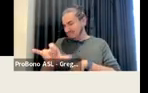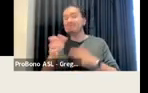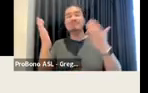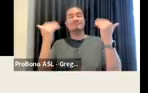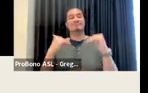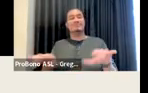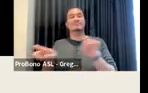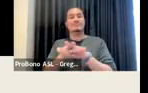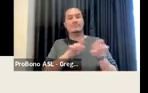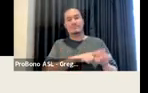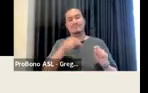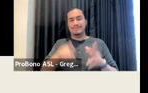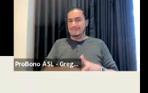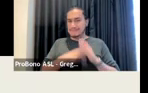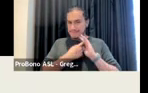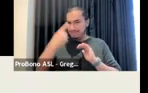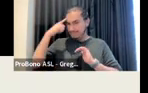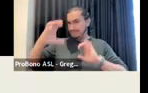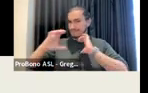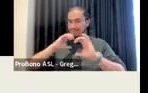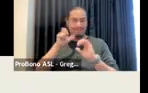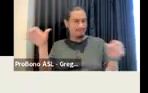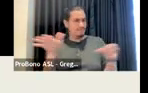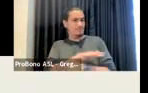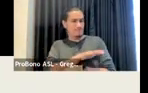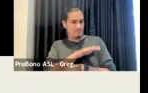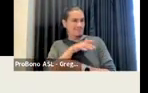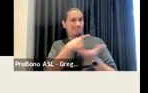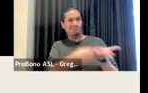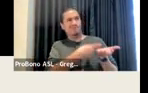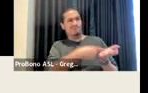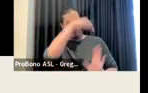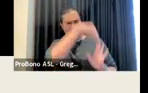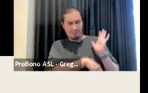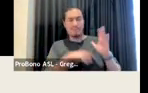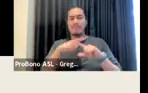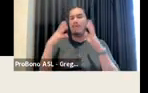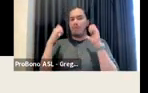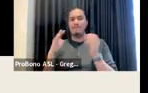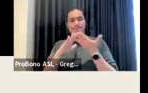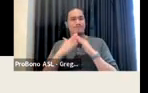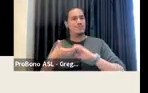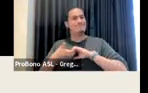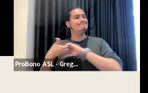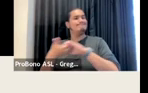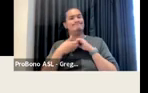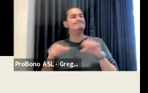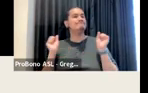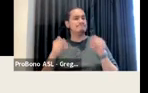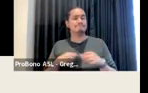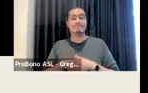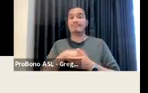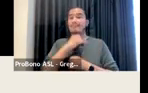beginning of a conversation. It is not the complete discourse. It's an hour, and I hope that we can be in community together. The final thing that I like to